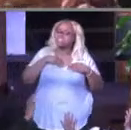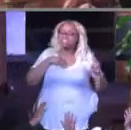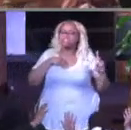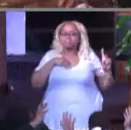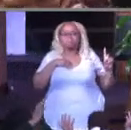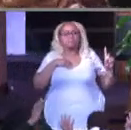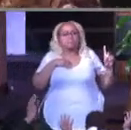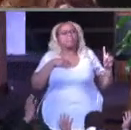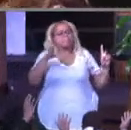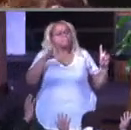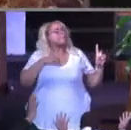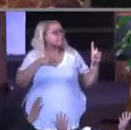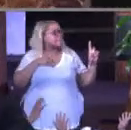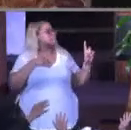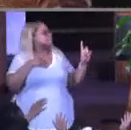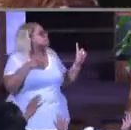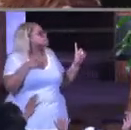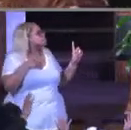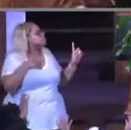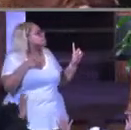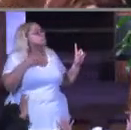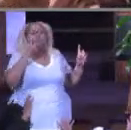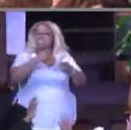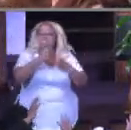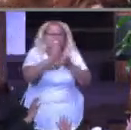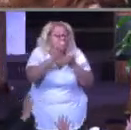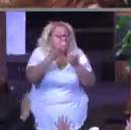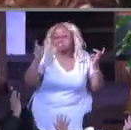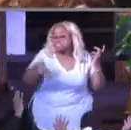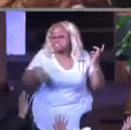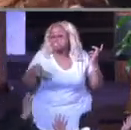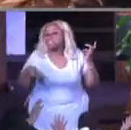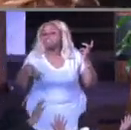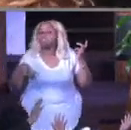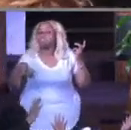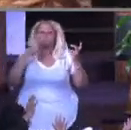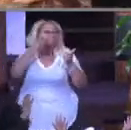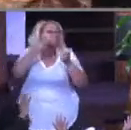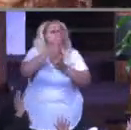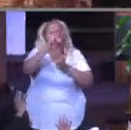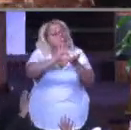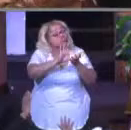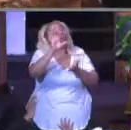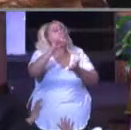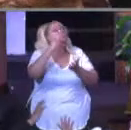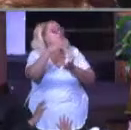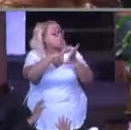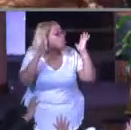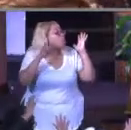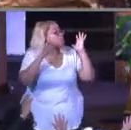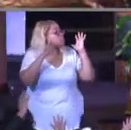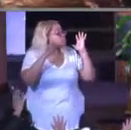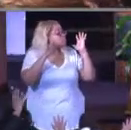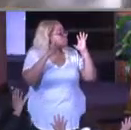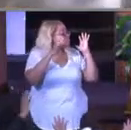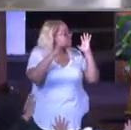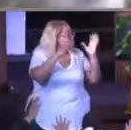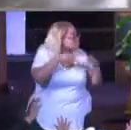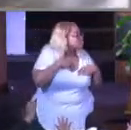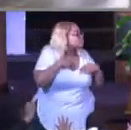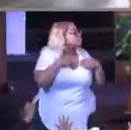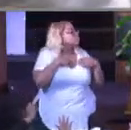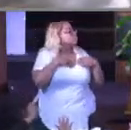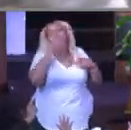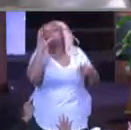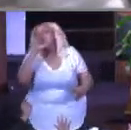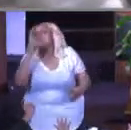Receive. Receive. He'll supply all of your needs according to his riches and glory. Receive.